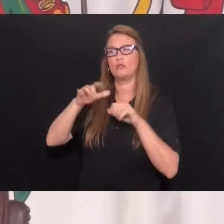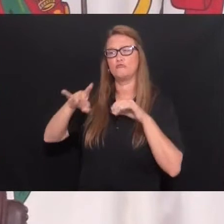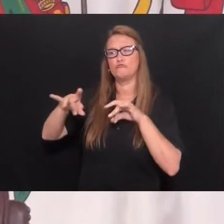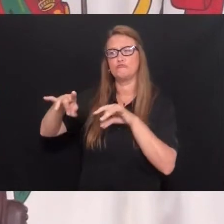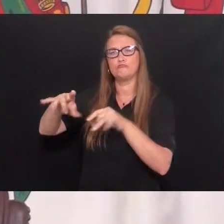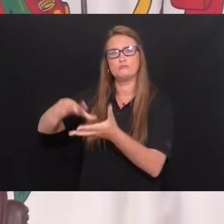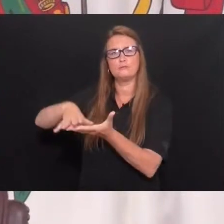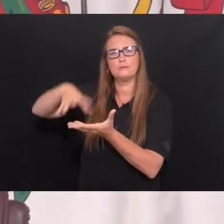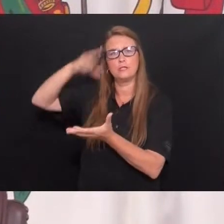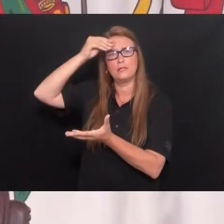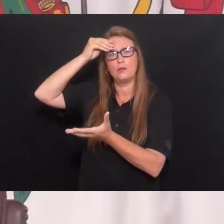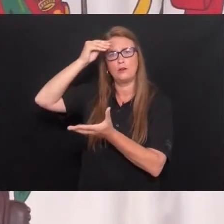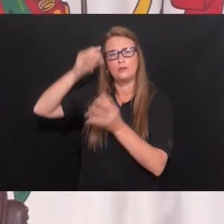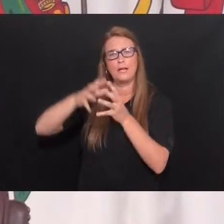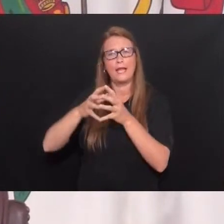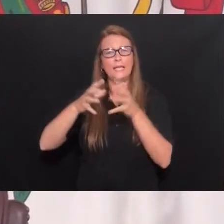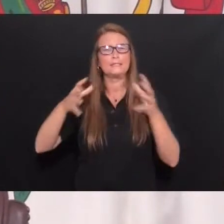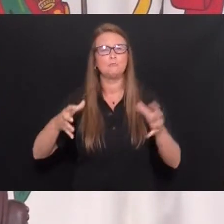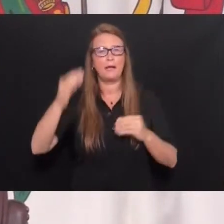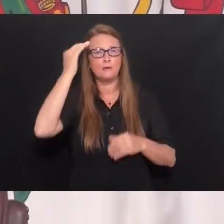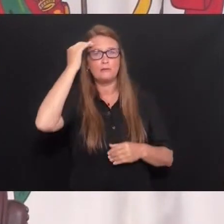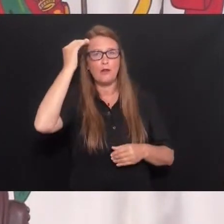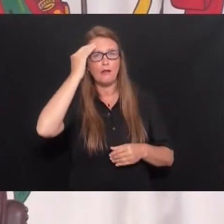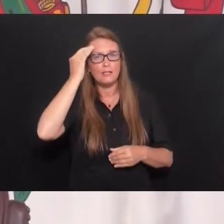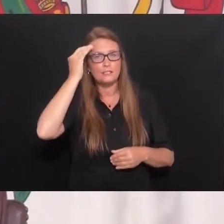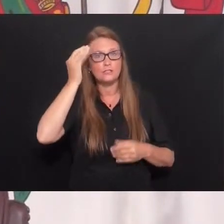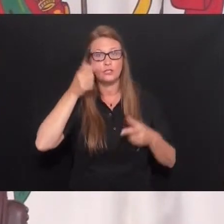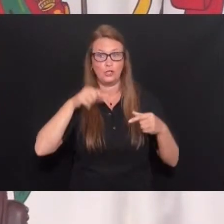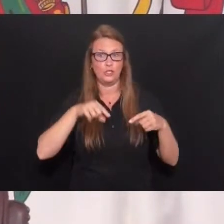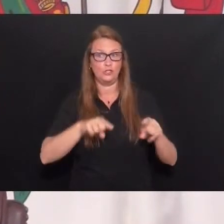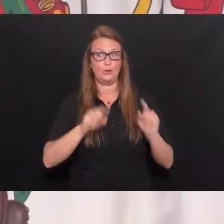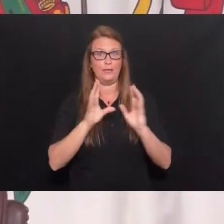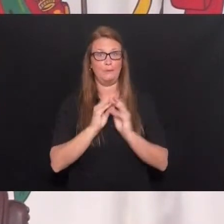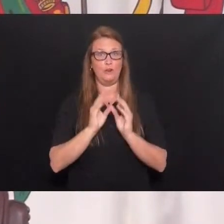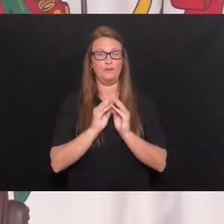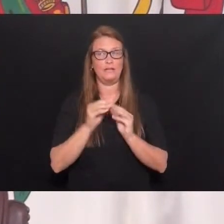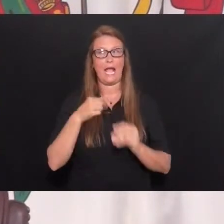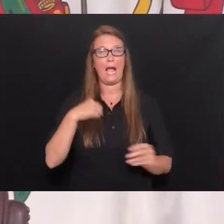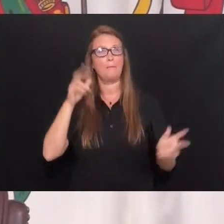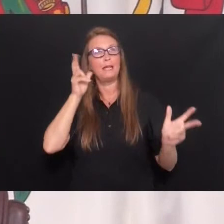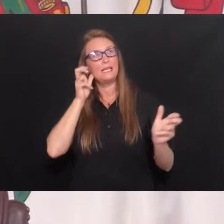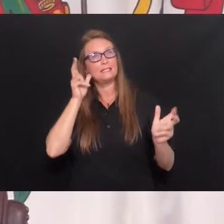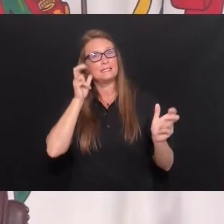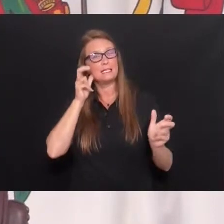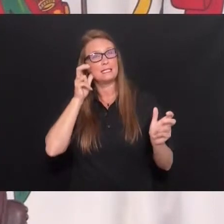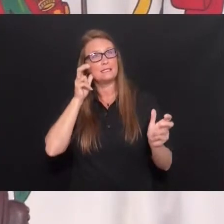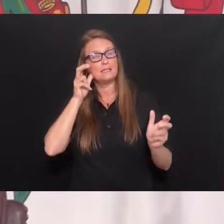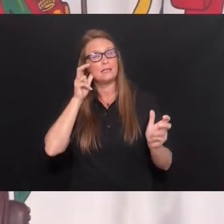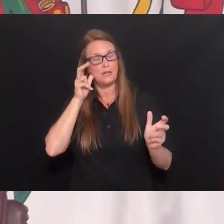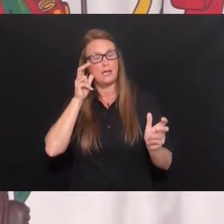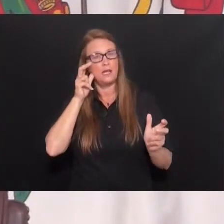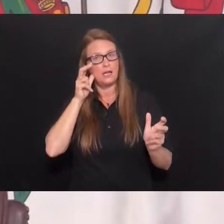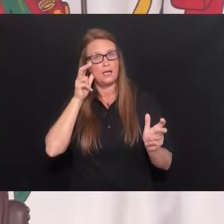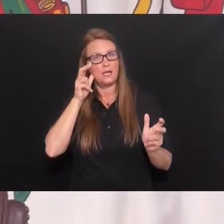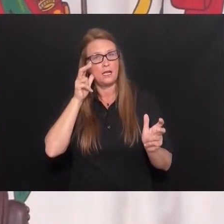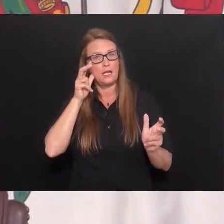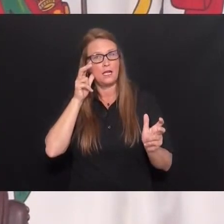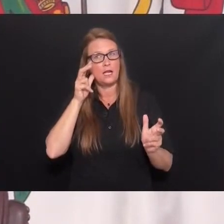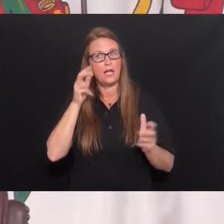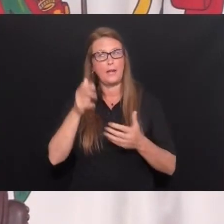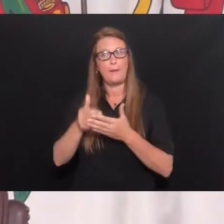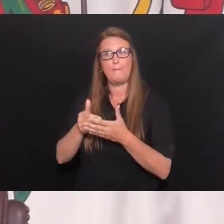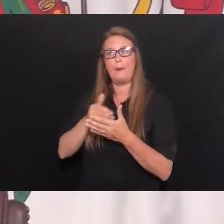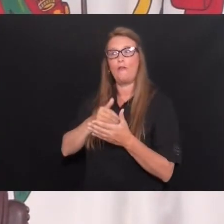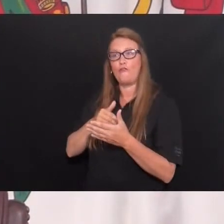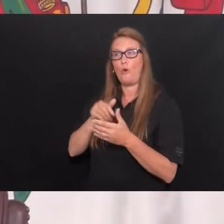and expand our knowledge. And so while the briefings are going on, I'm listening as well as pre-briefing and